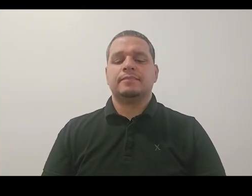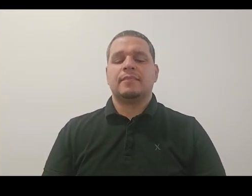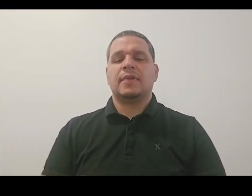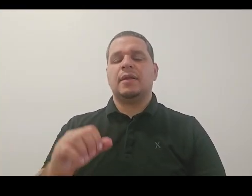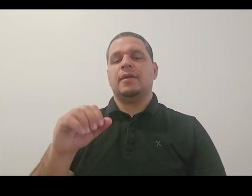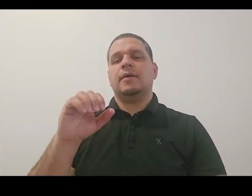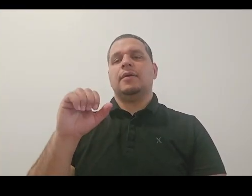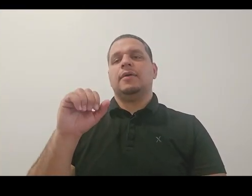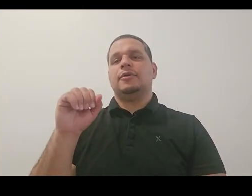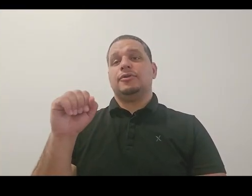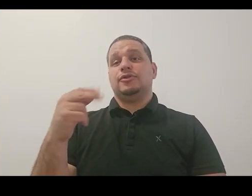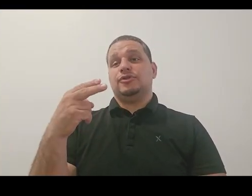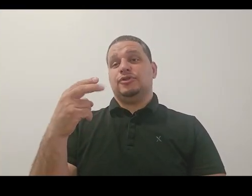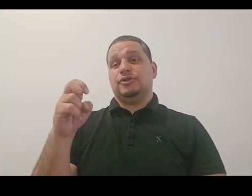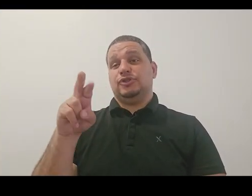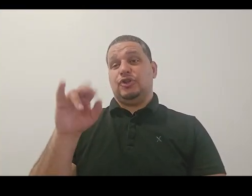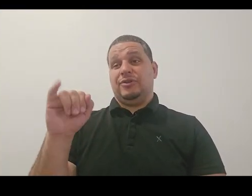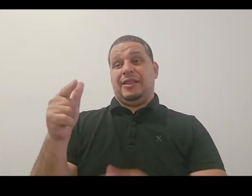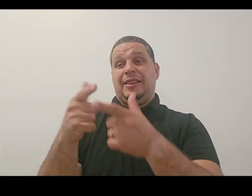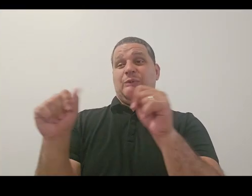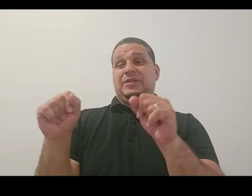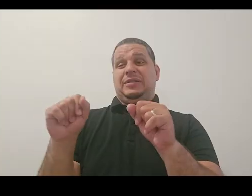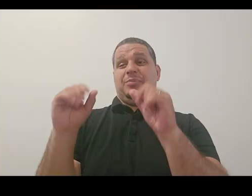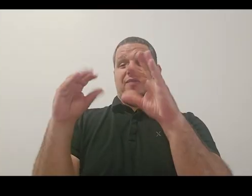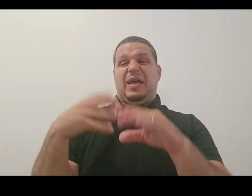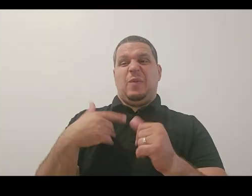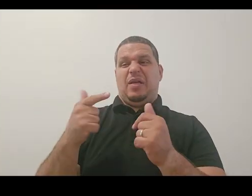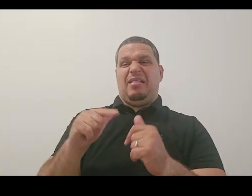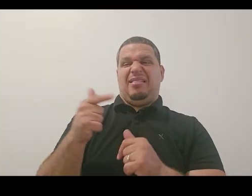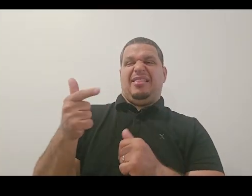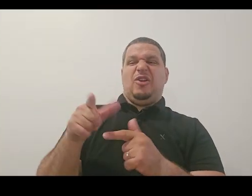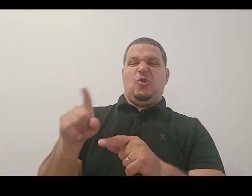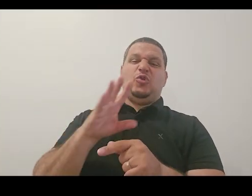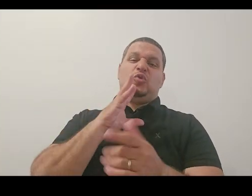Sherry's the linguistics professor, so I'll let her talk about